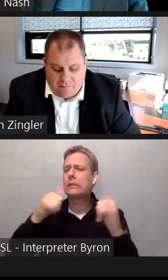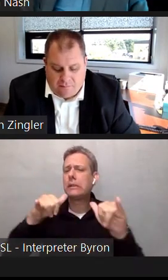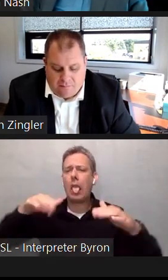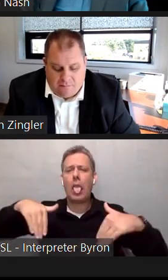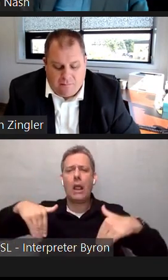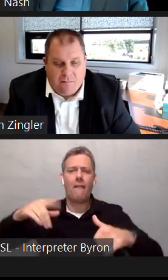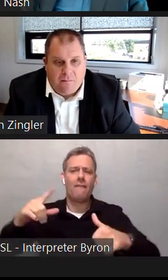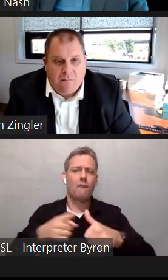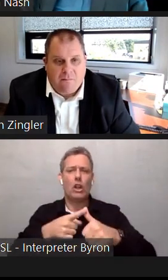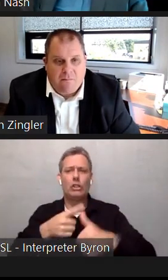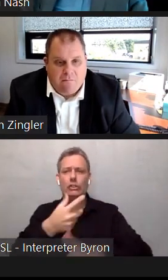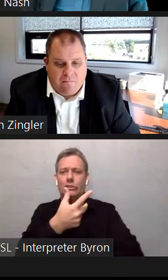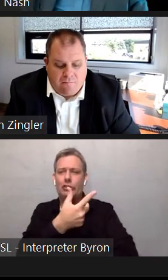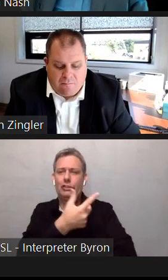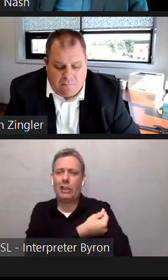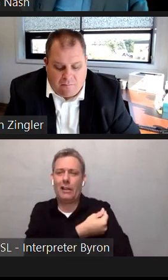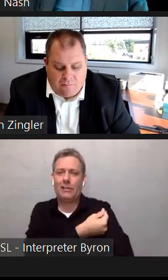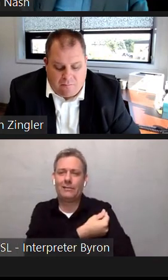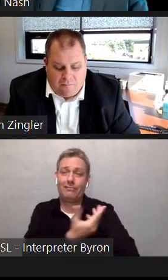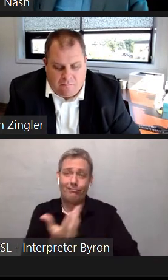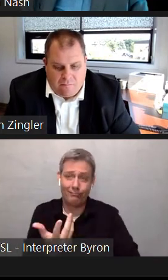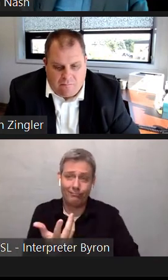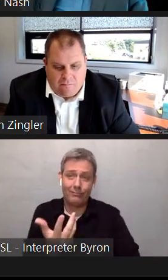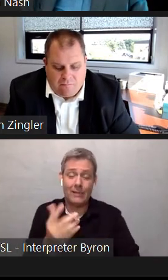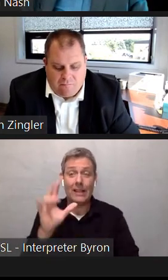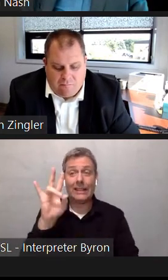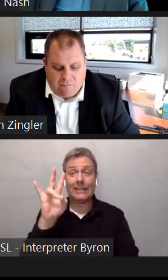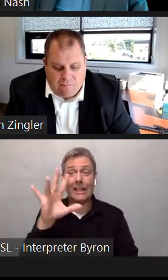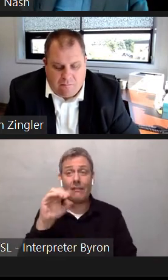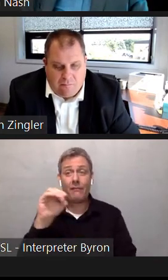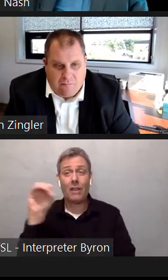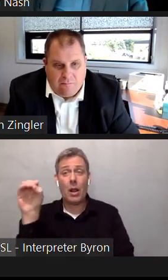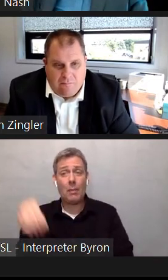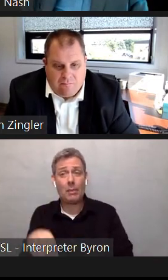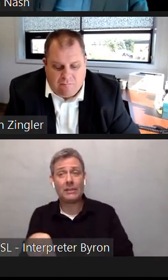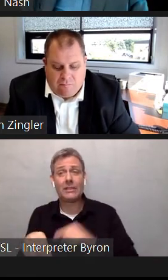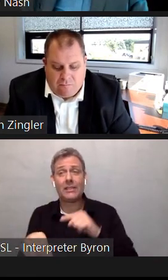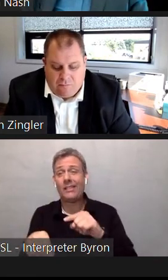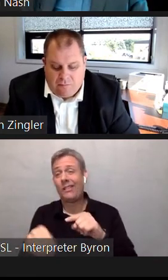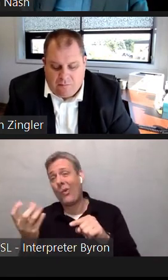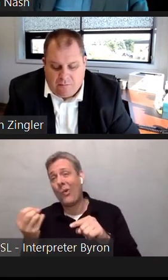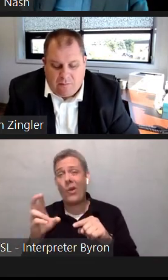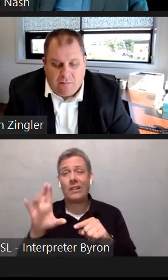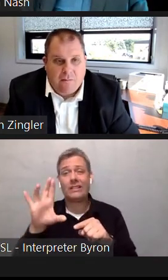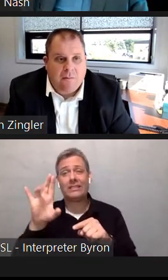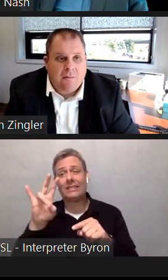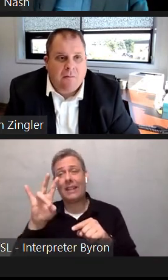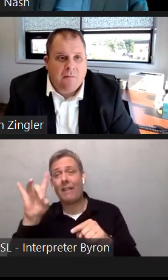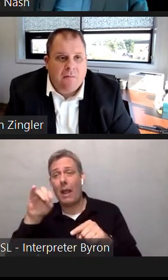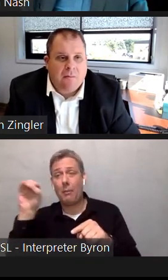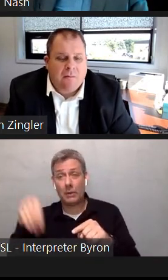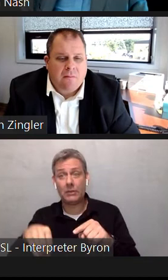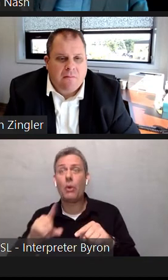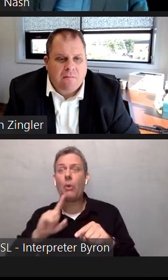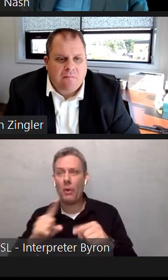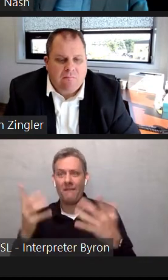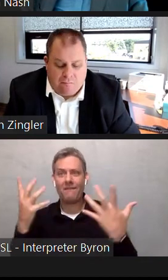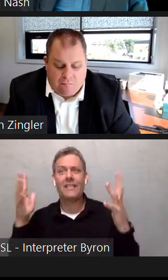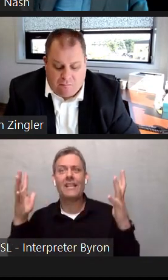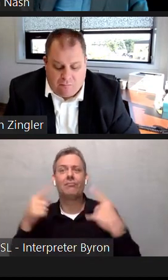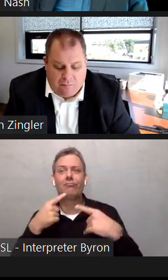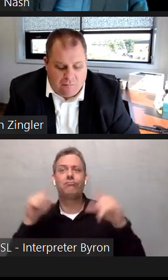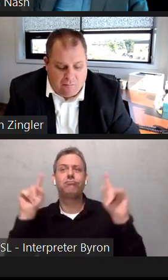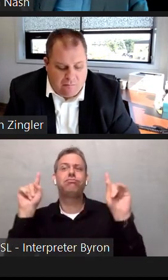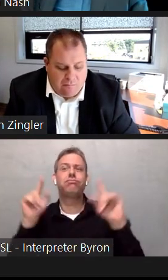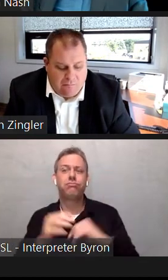vaccine. So while 75% or 78% we were effective with, there were a